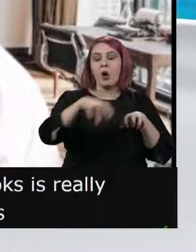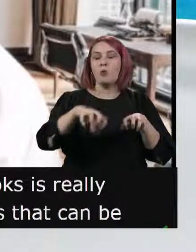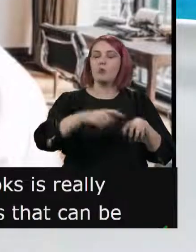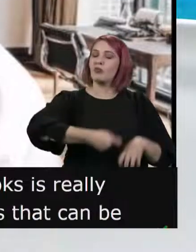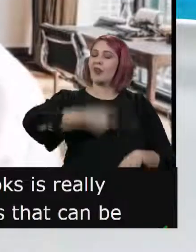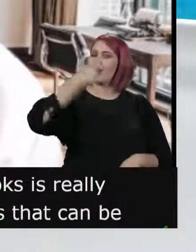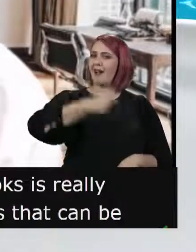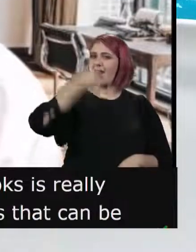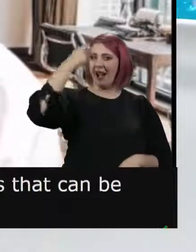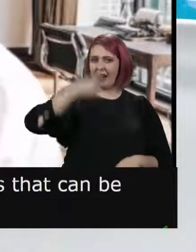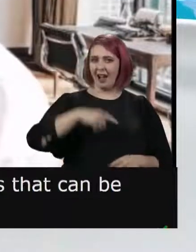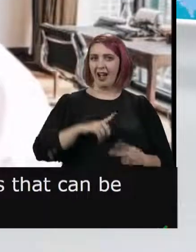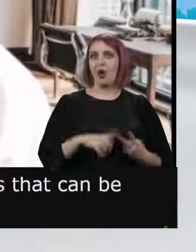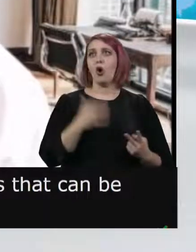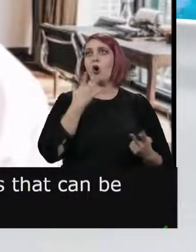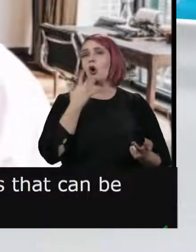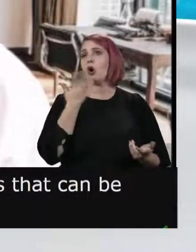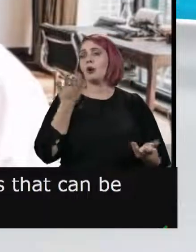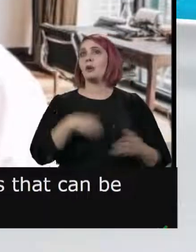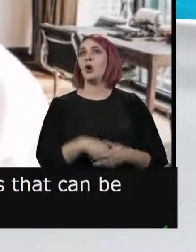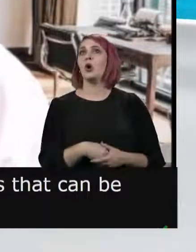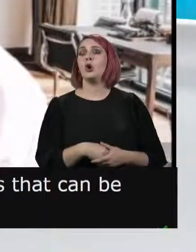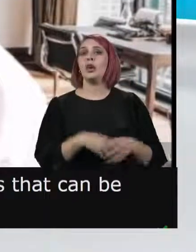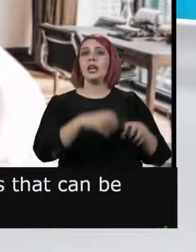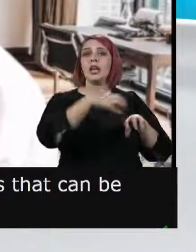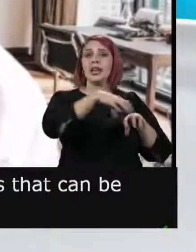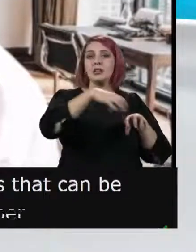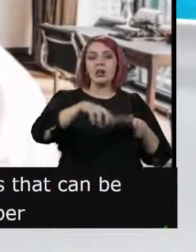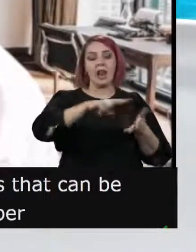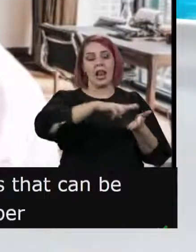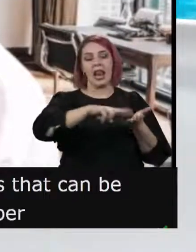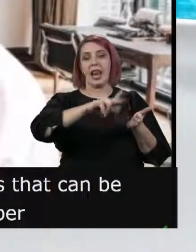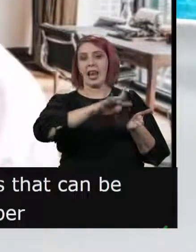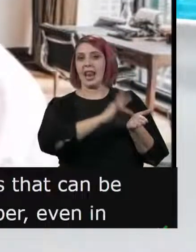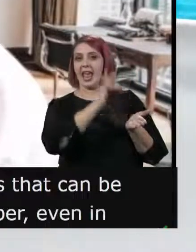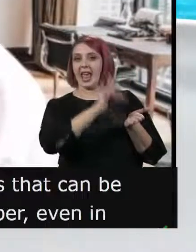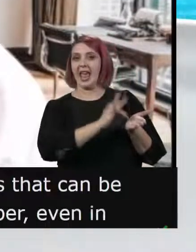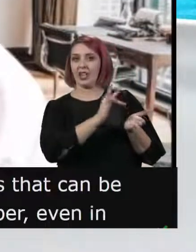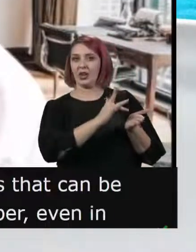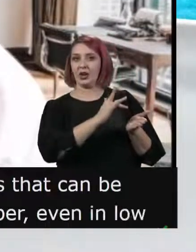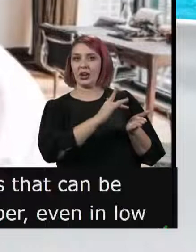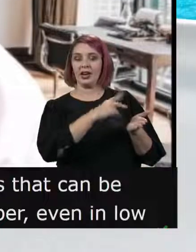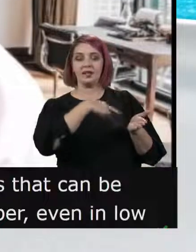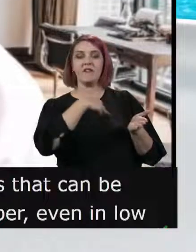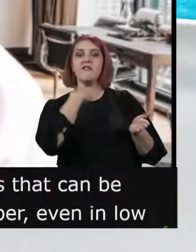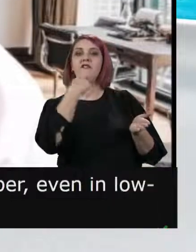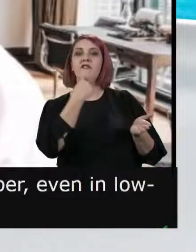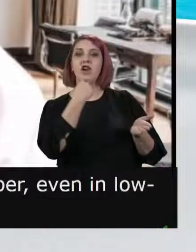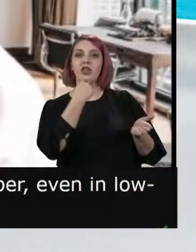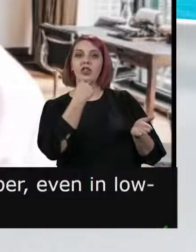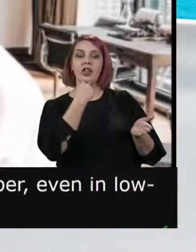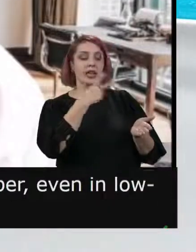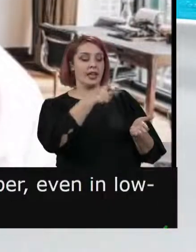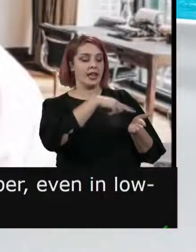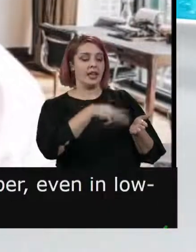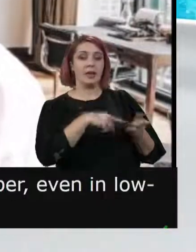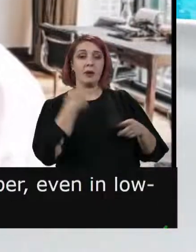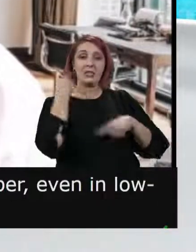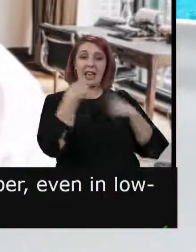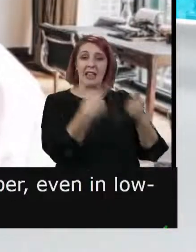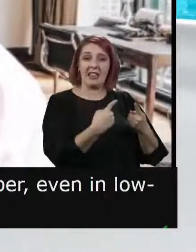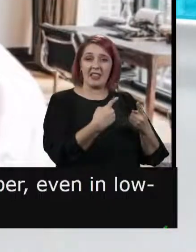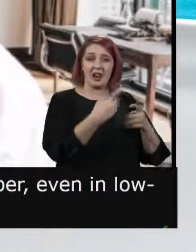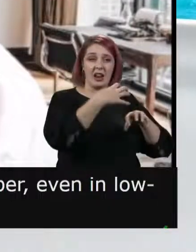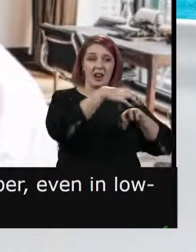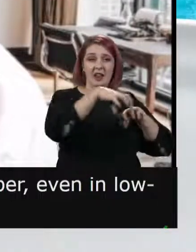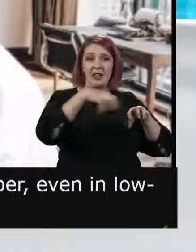reader is much, much cheaper, even in low-income countries. So sometimes, whilst it sounds like it's going to be a